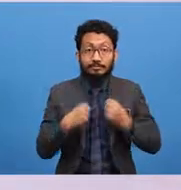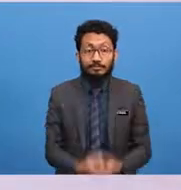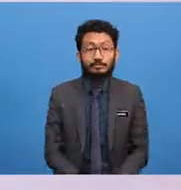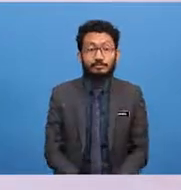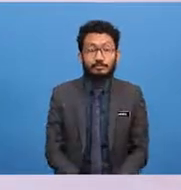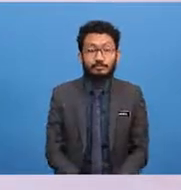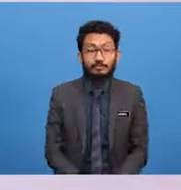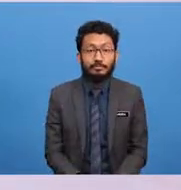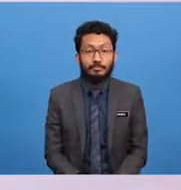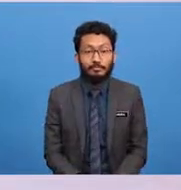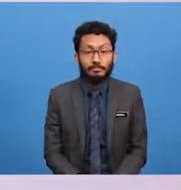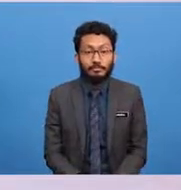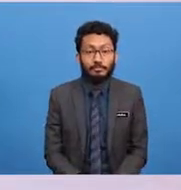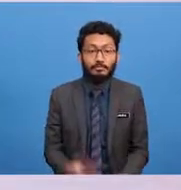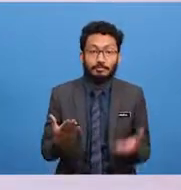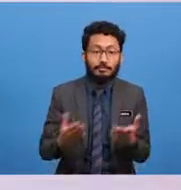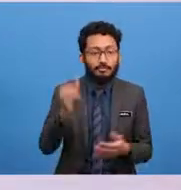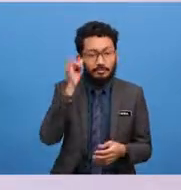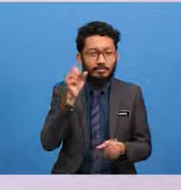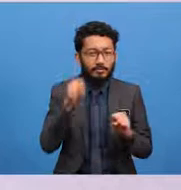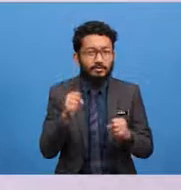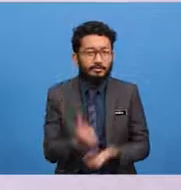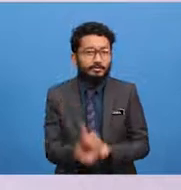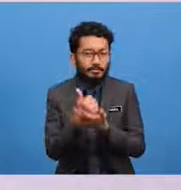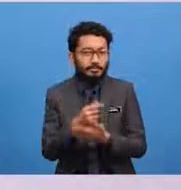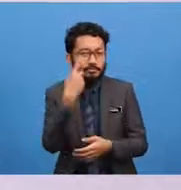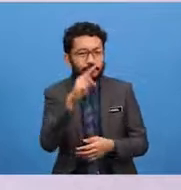Perhaps Yolo can help you for this one.